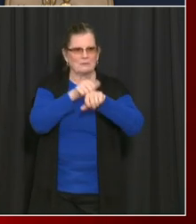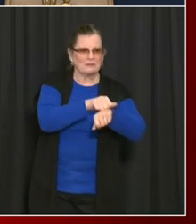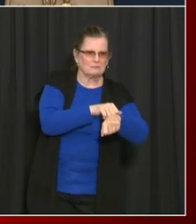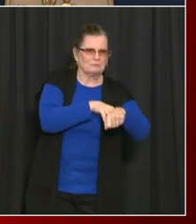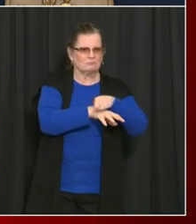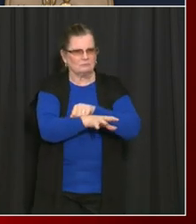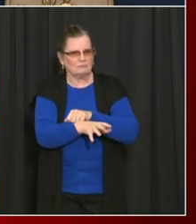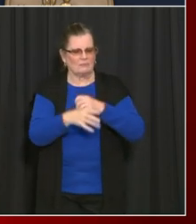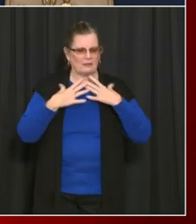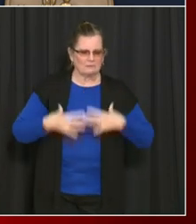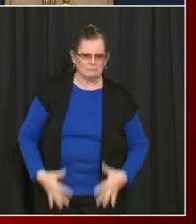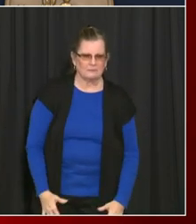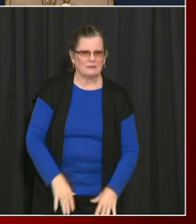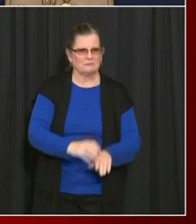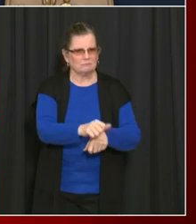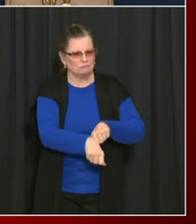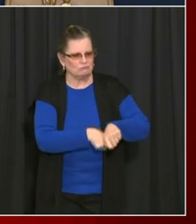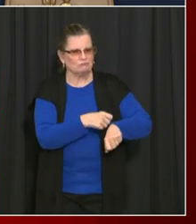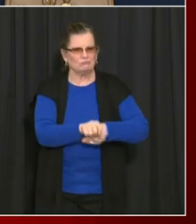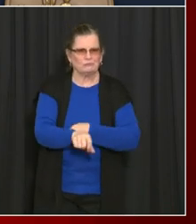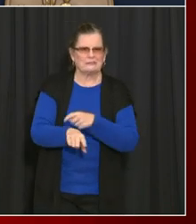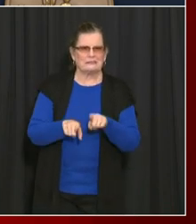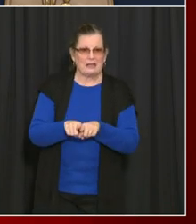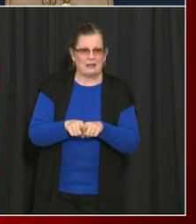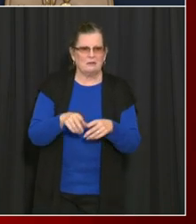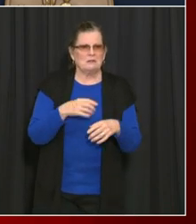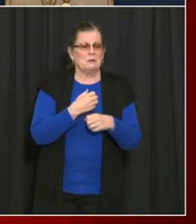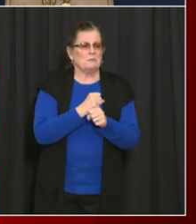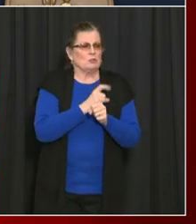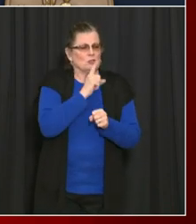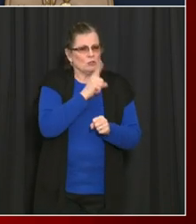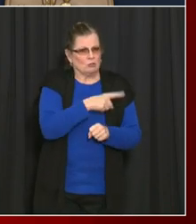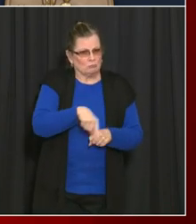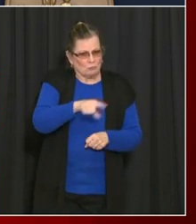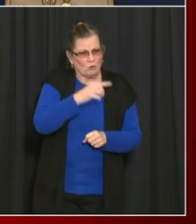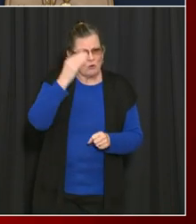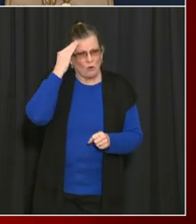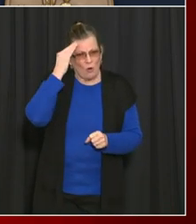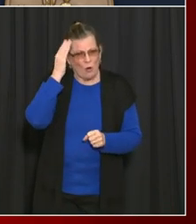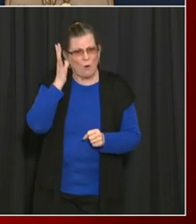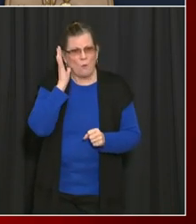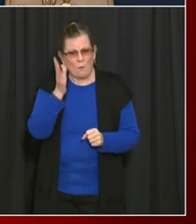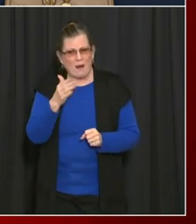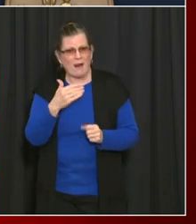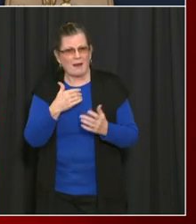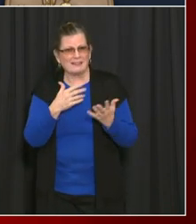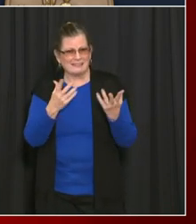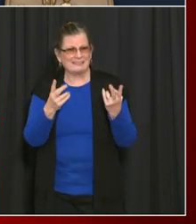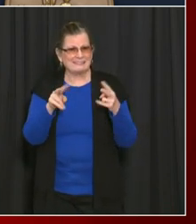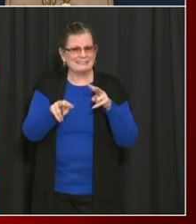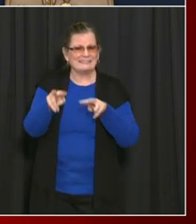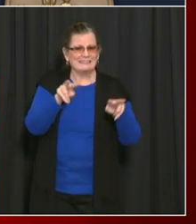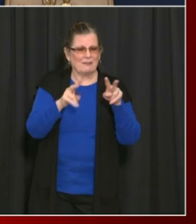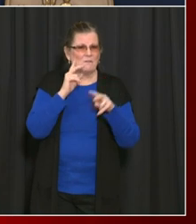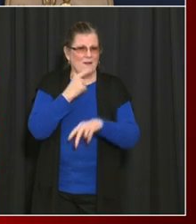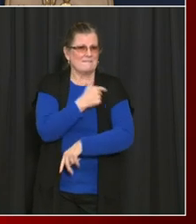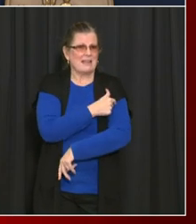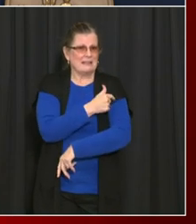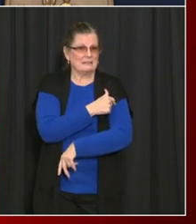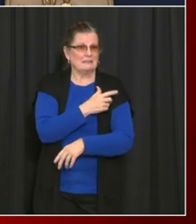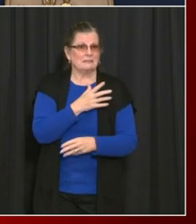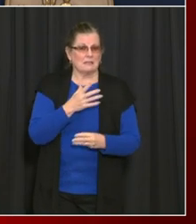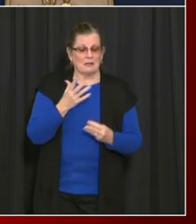know without a vaccine or a cure that we will see new